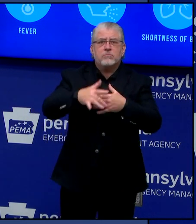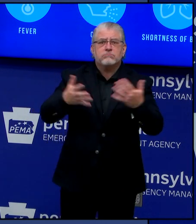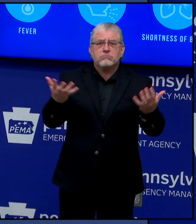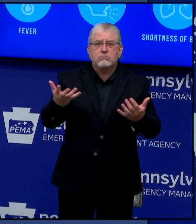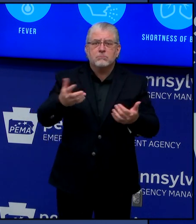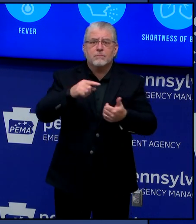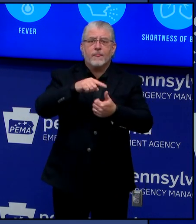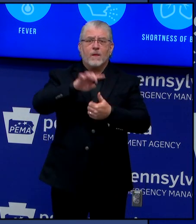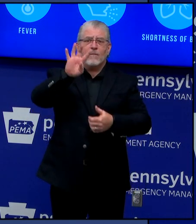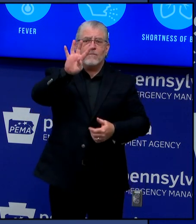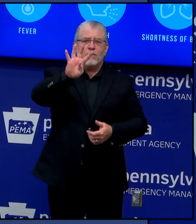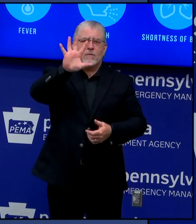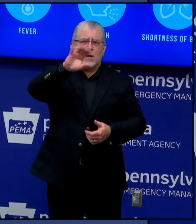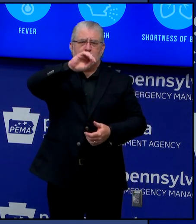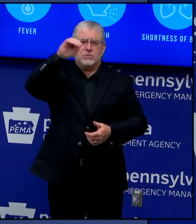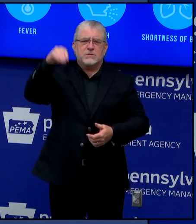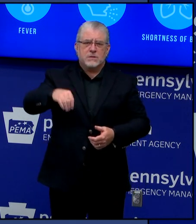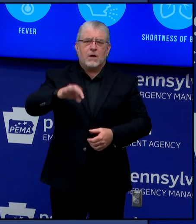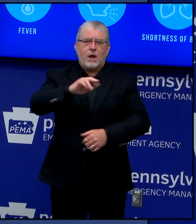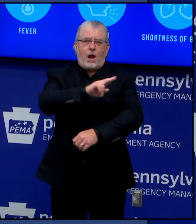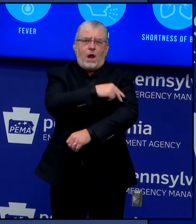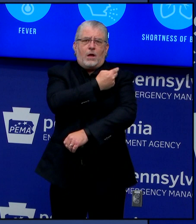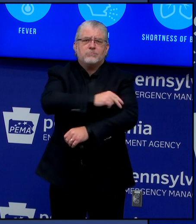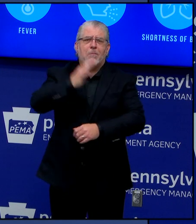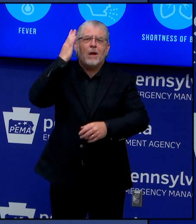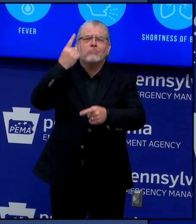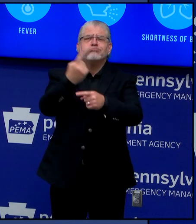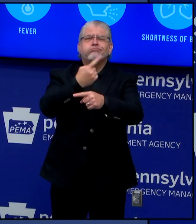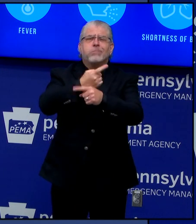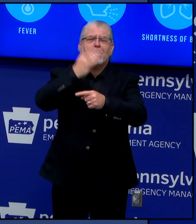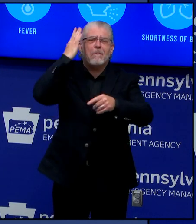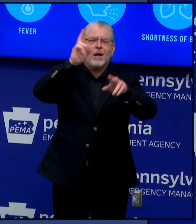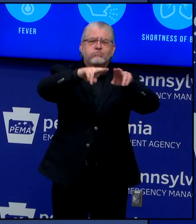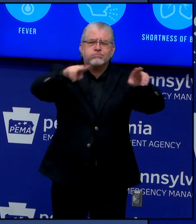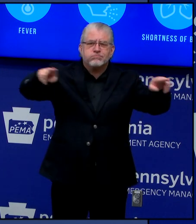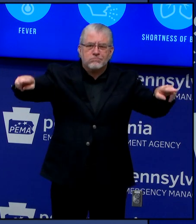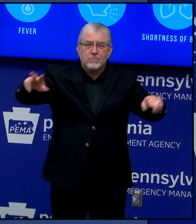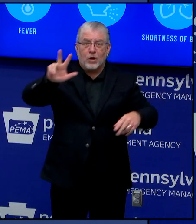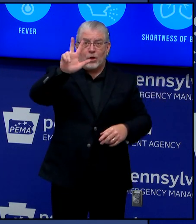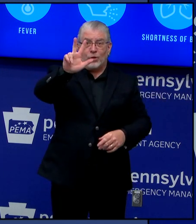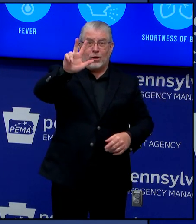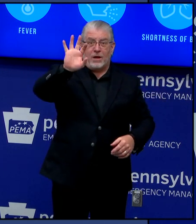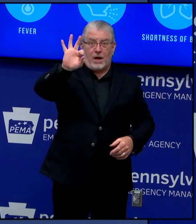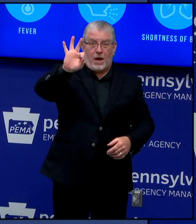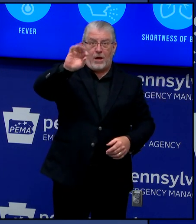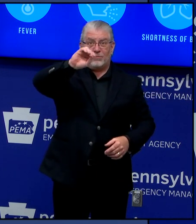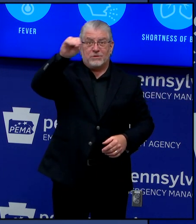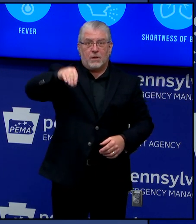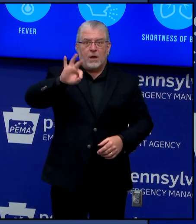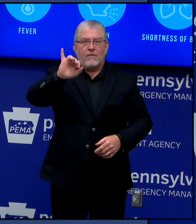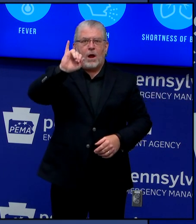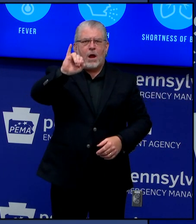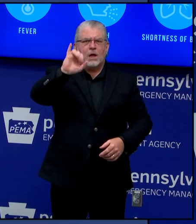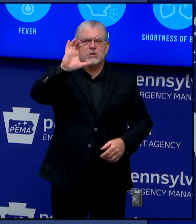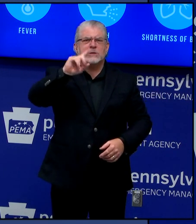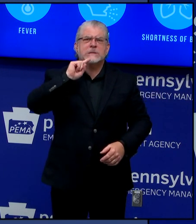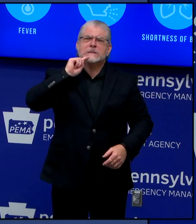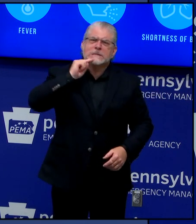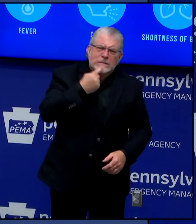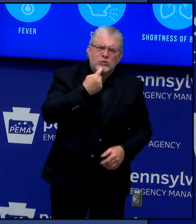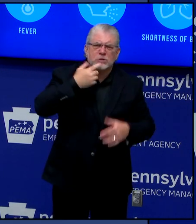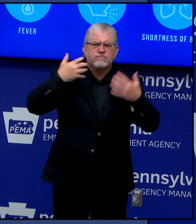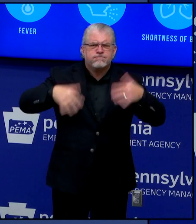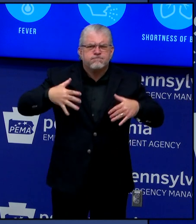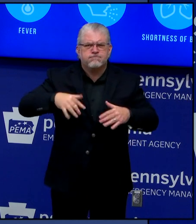beds, 39% of our intensive care unit beds, and nearly 73% of our ventilators are still